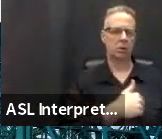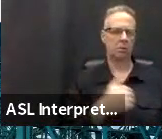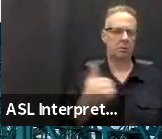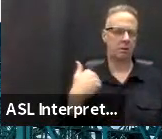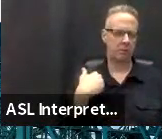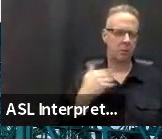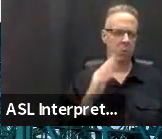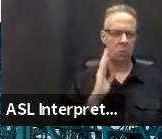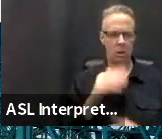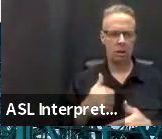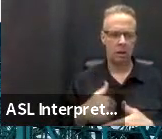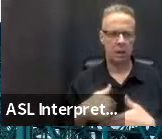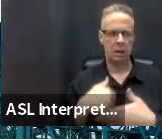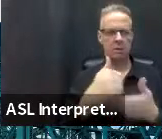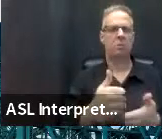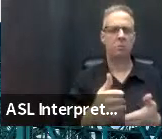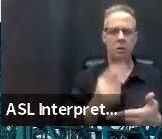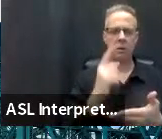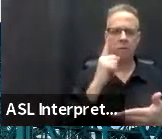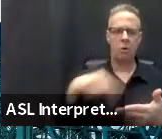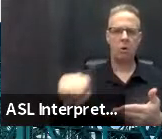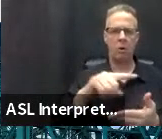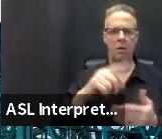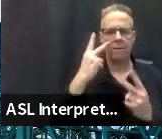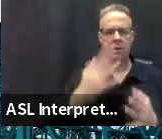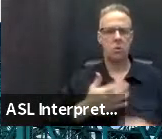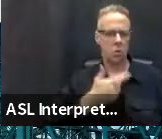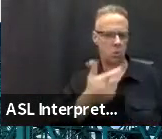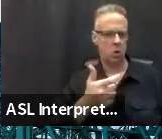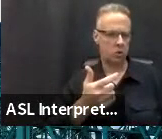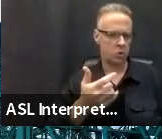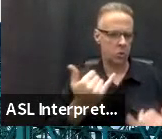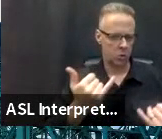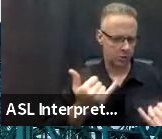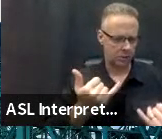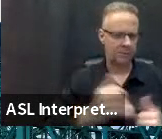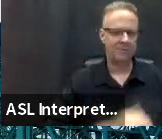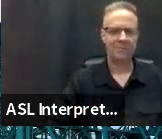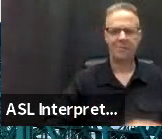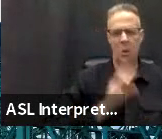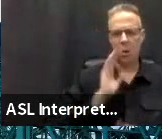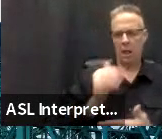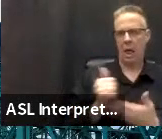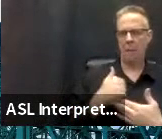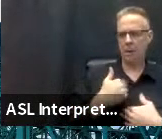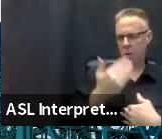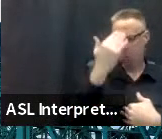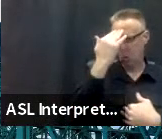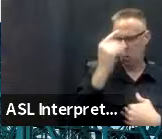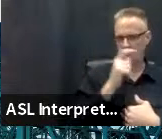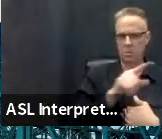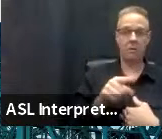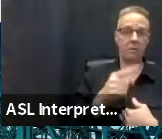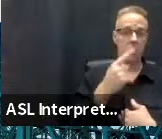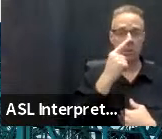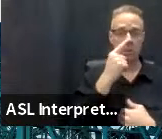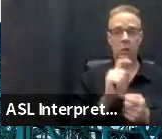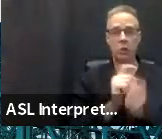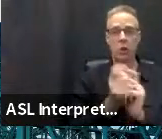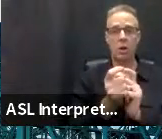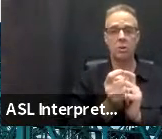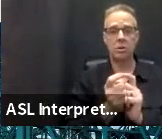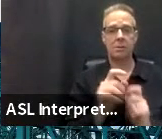helpful for the guests that we have and for me as well. So if you could do that, that would be